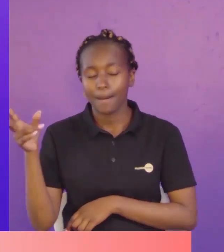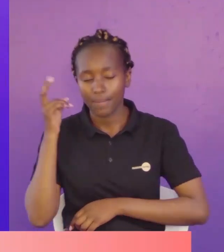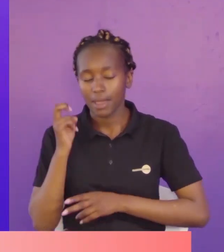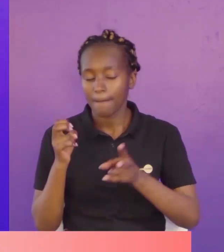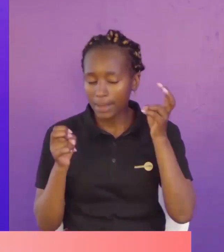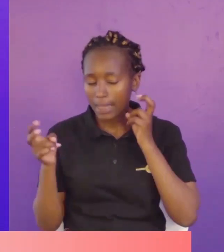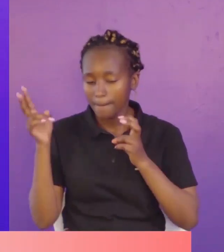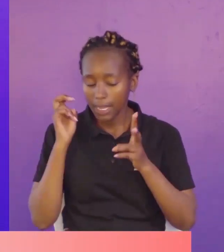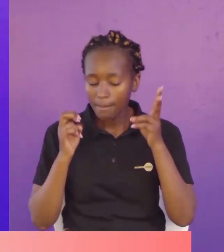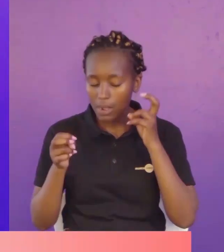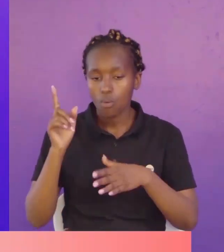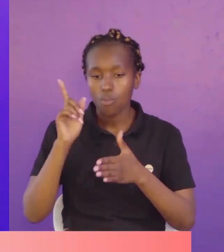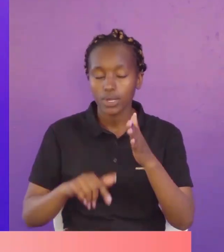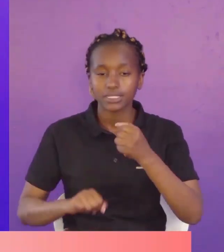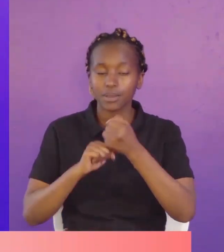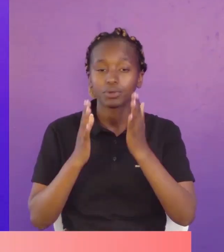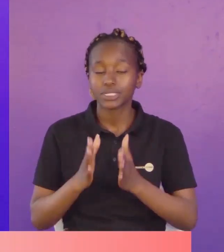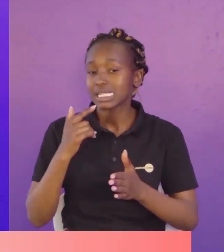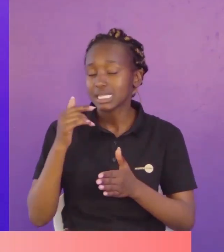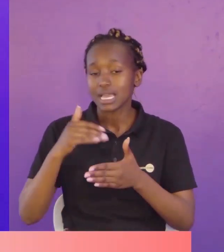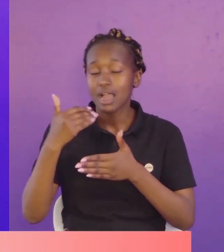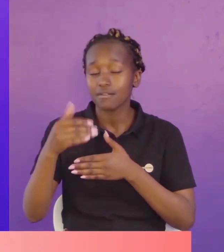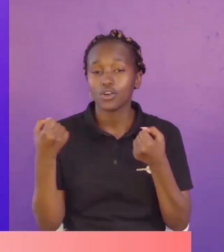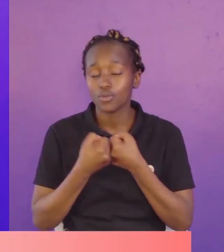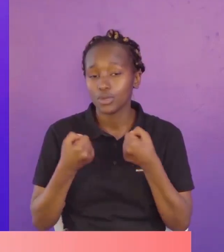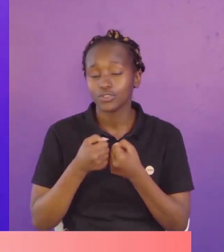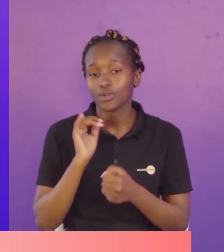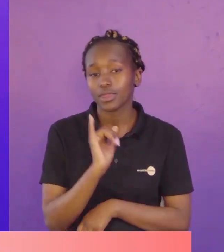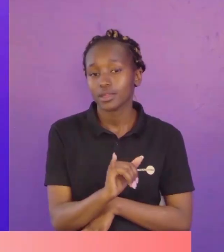after that match, and they were saying that